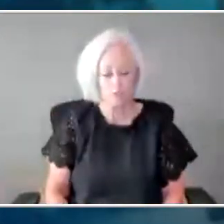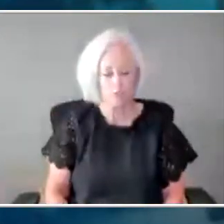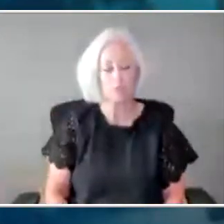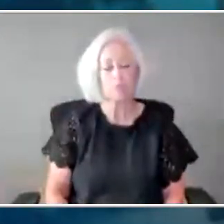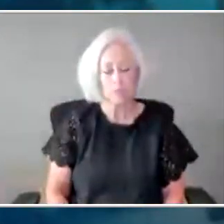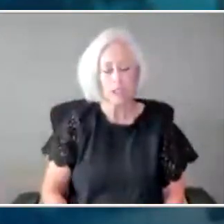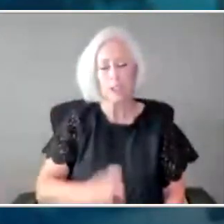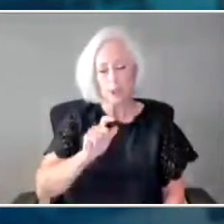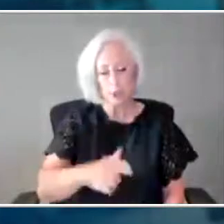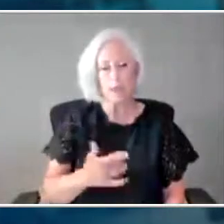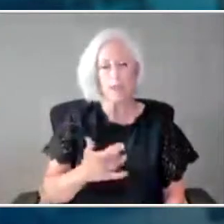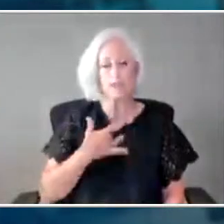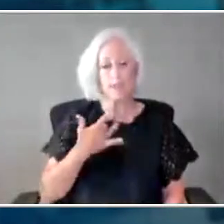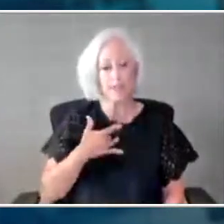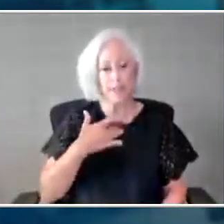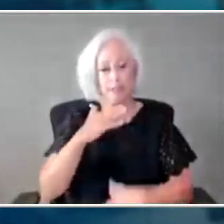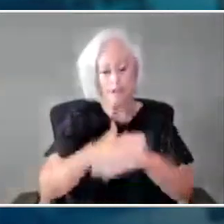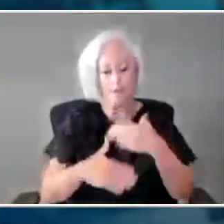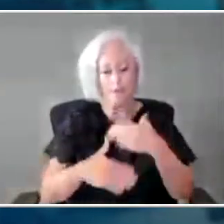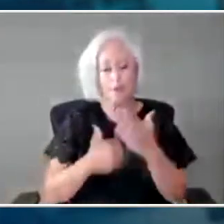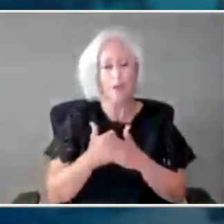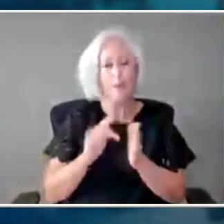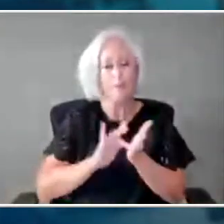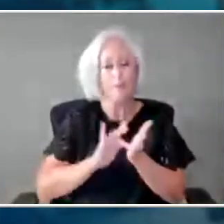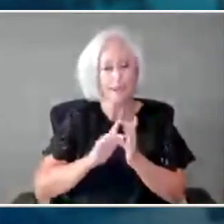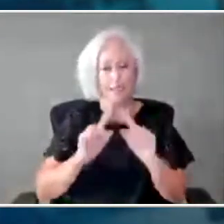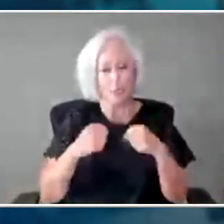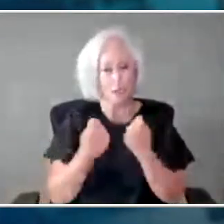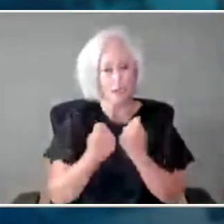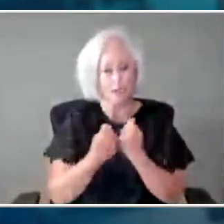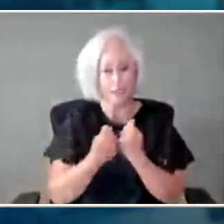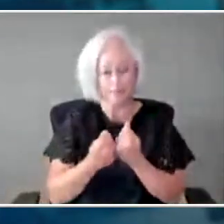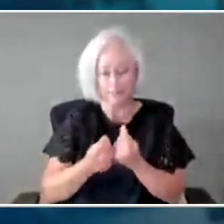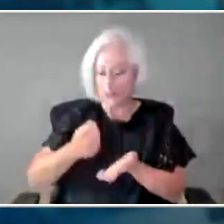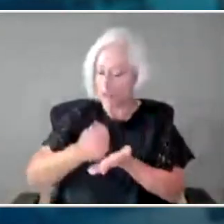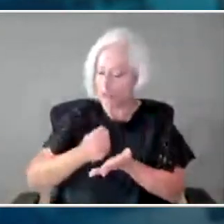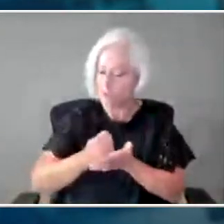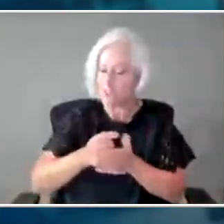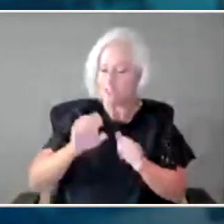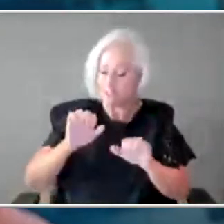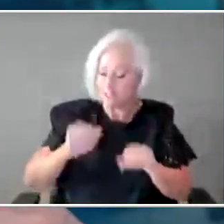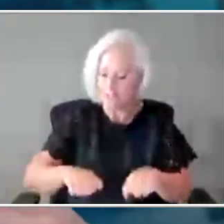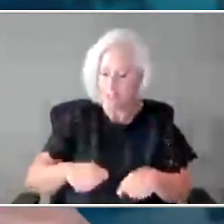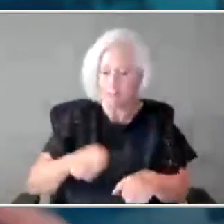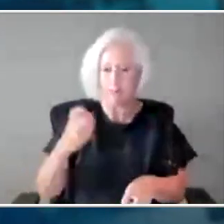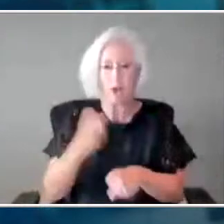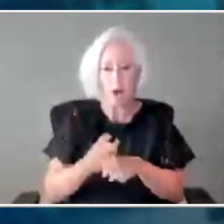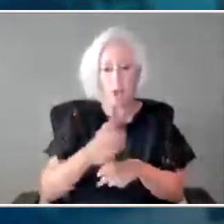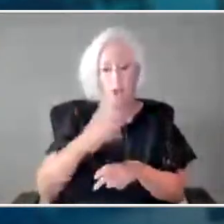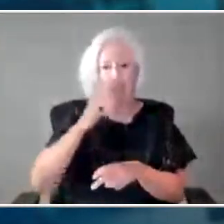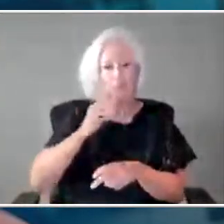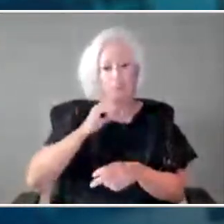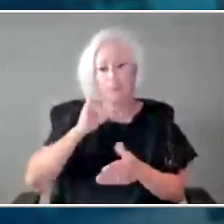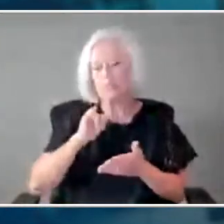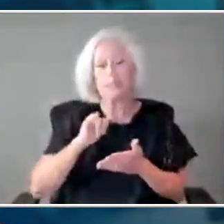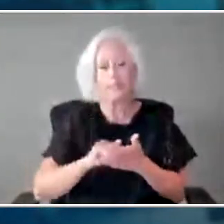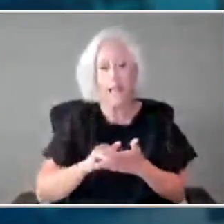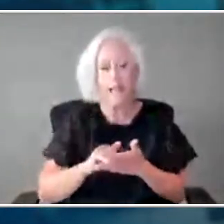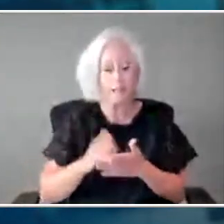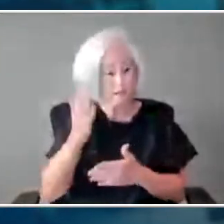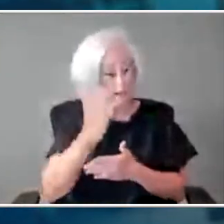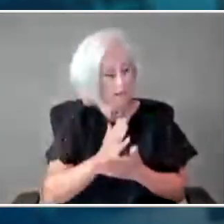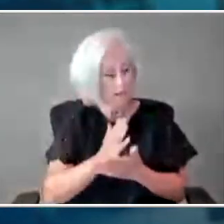is huge. These treatments can be hard to get through. Some people, like, you know, we said the earlier program, kind of sail through this chemo. Some people really